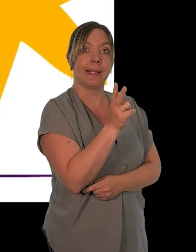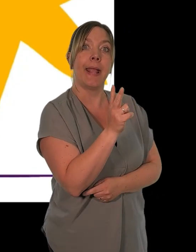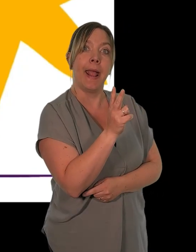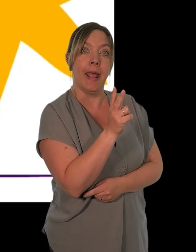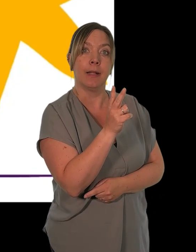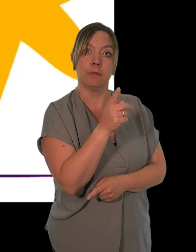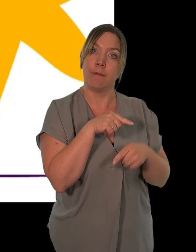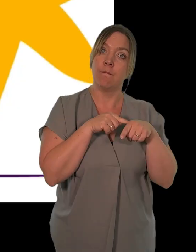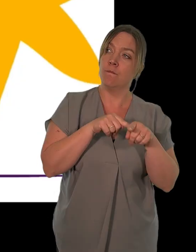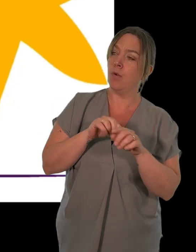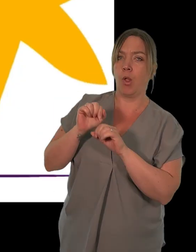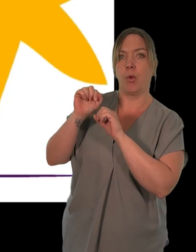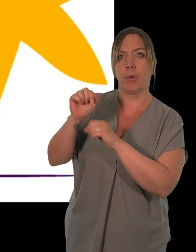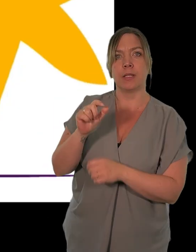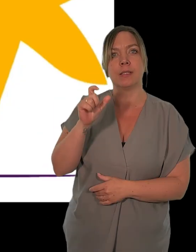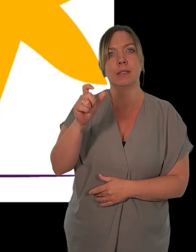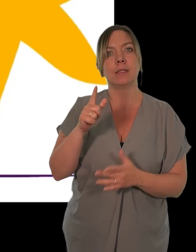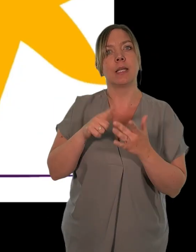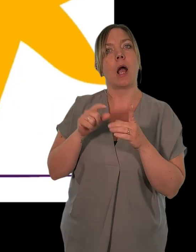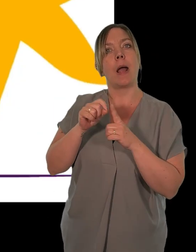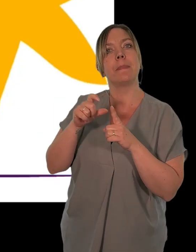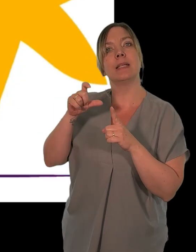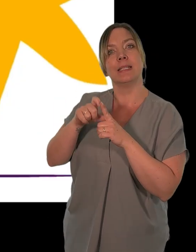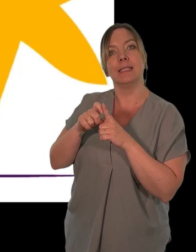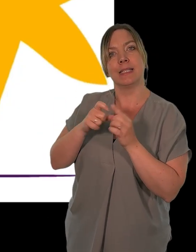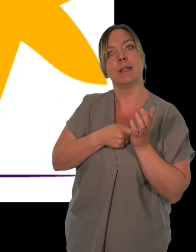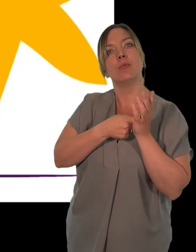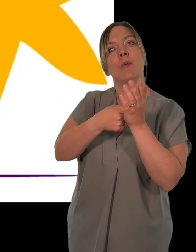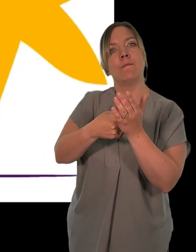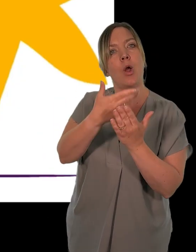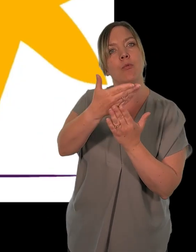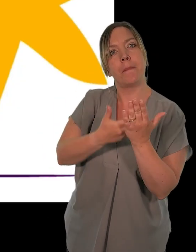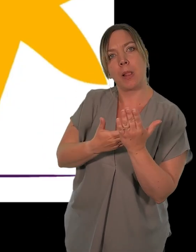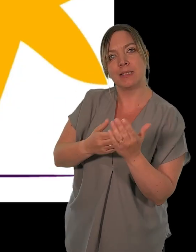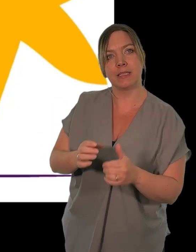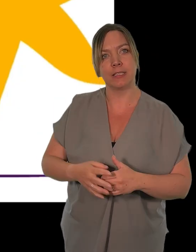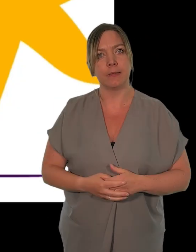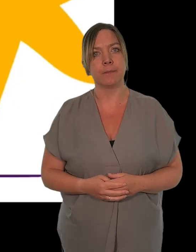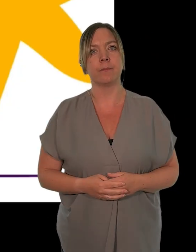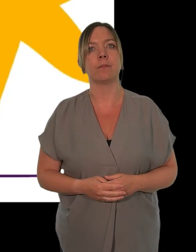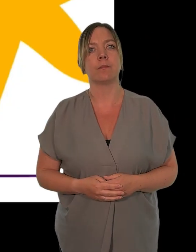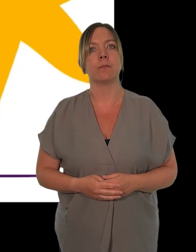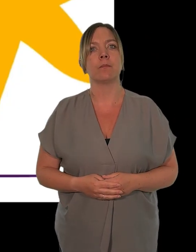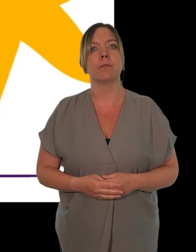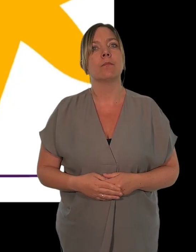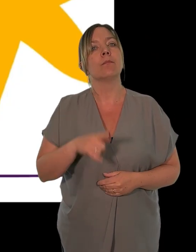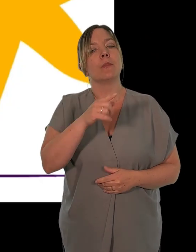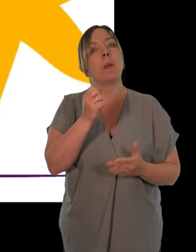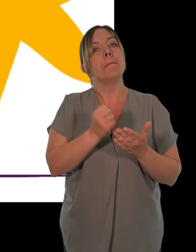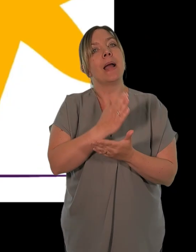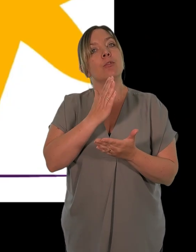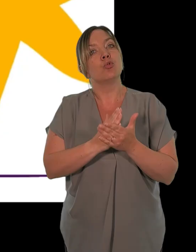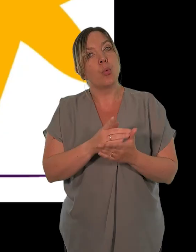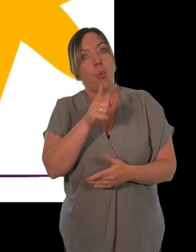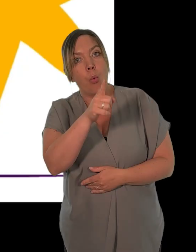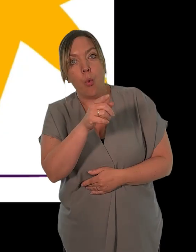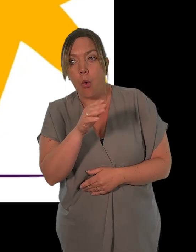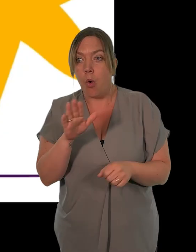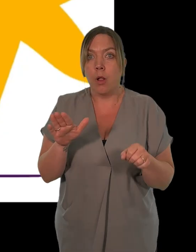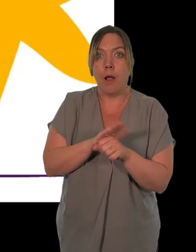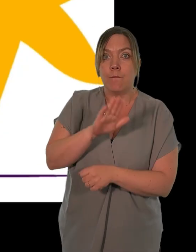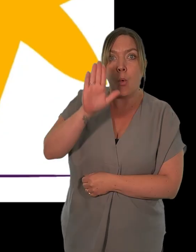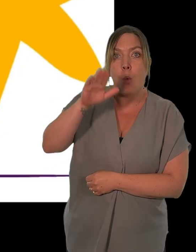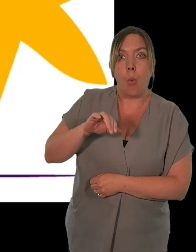assessment in line with the CIPD referral policy. To ensure full coverage of all ACs, this